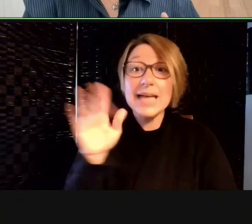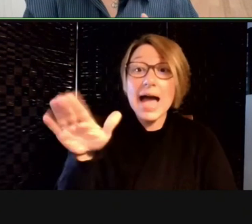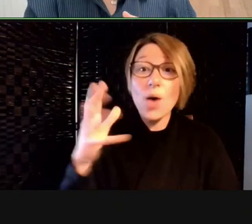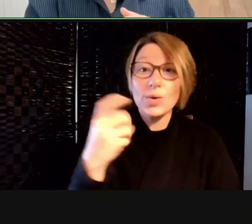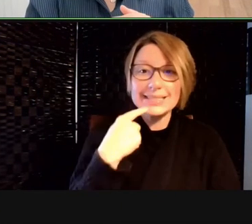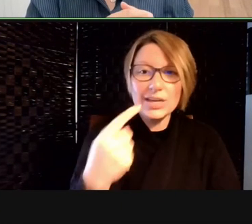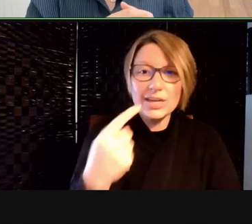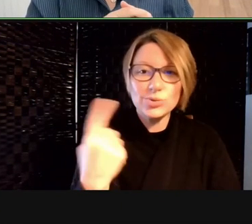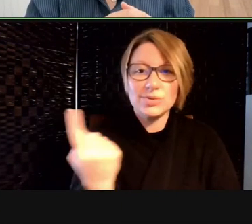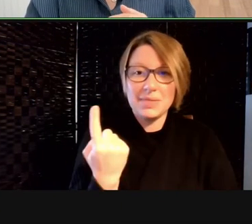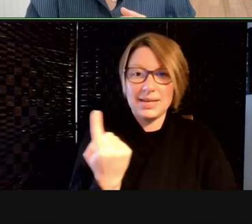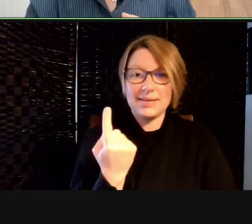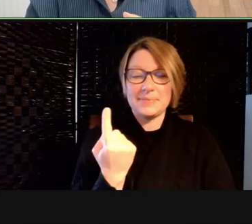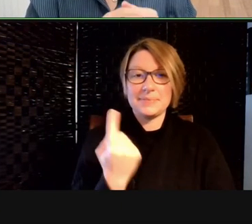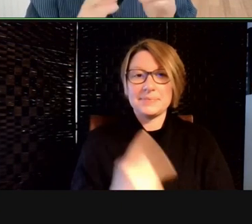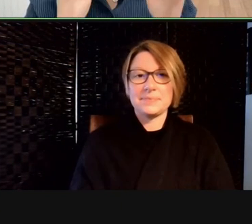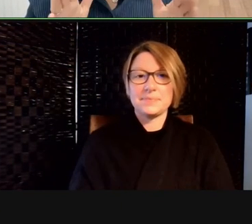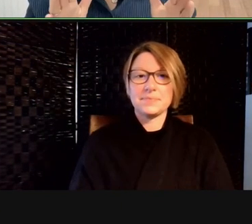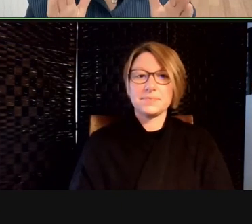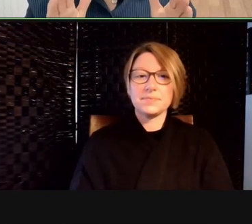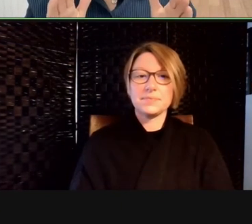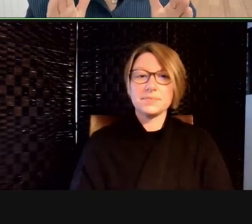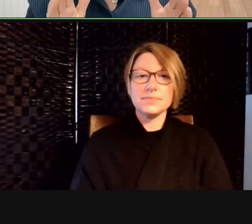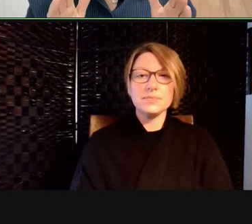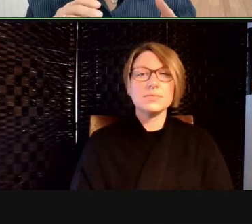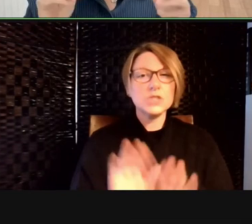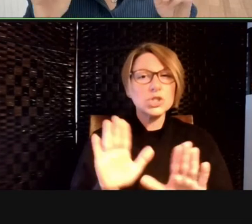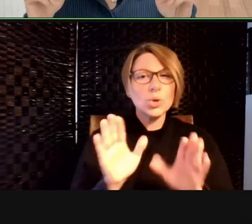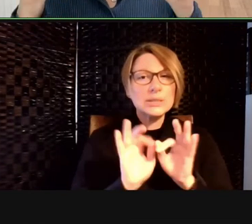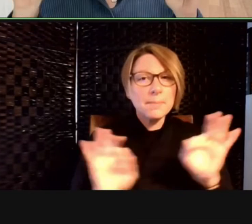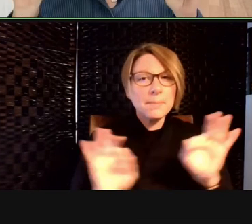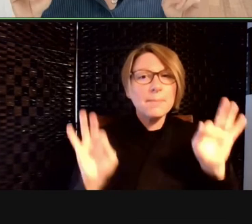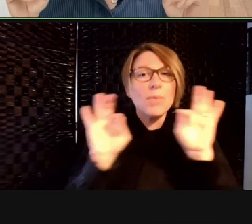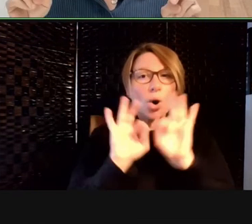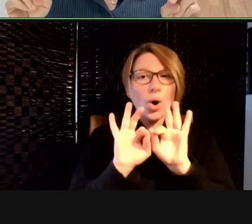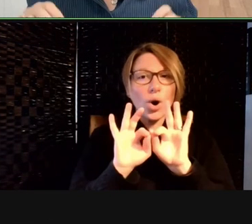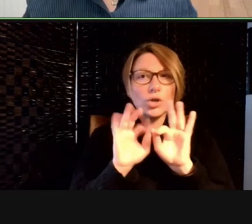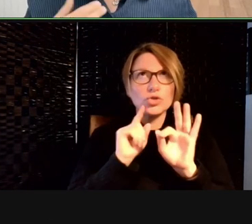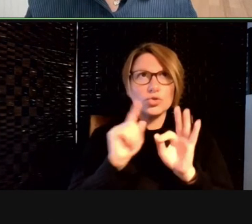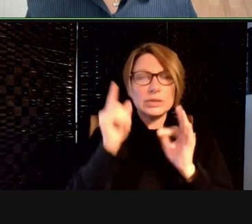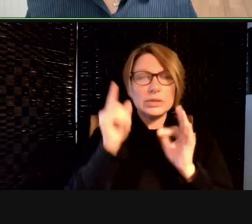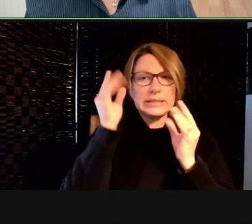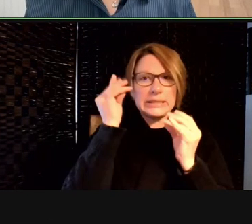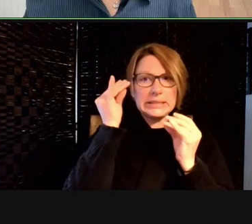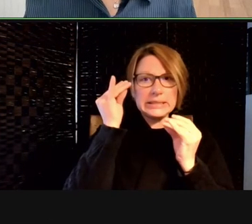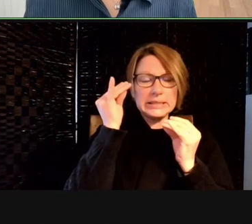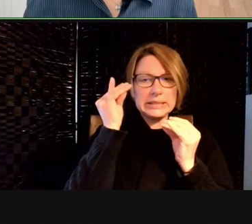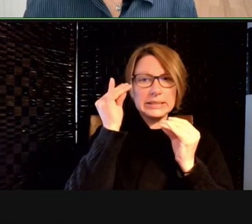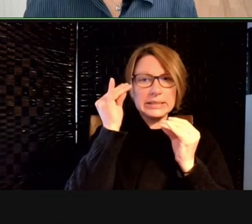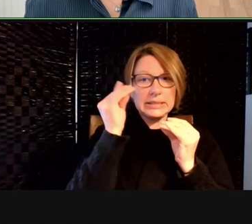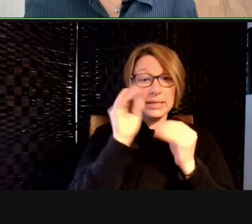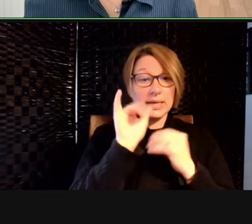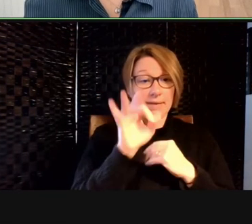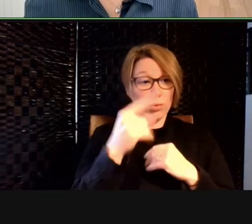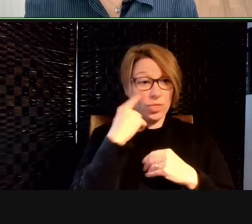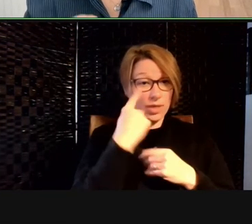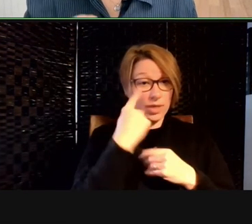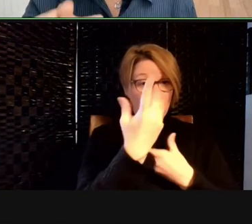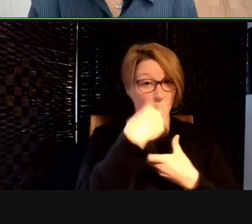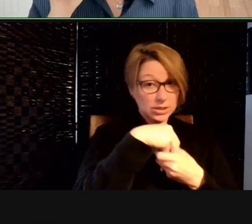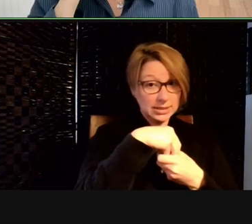something. So I think it's important to really think about the things that we think are autism. If we don't know charge well enough, they